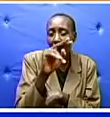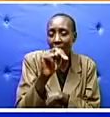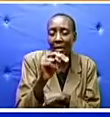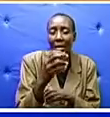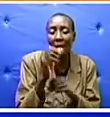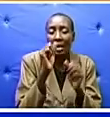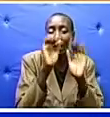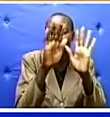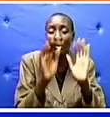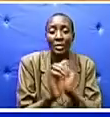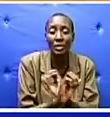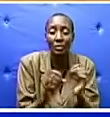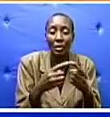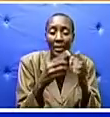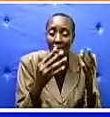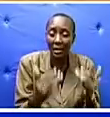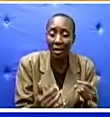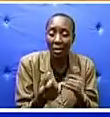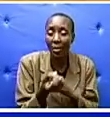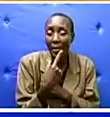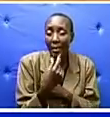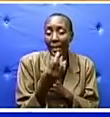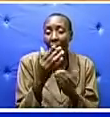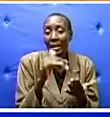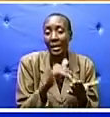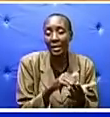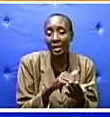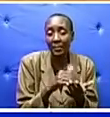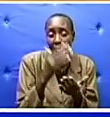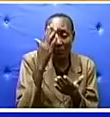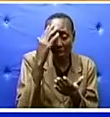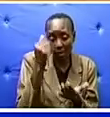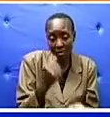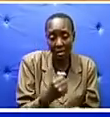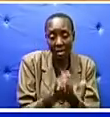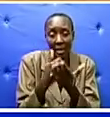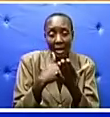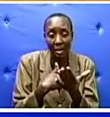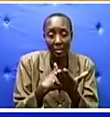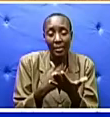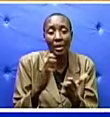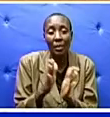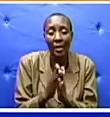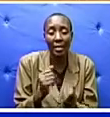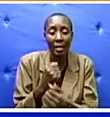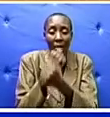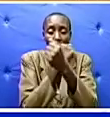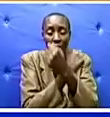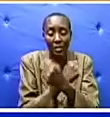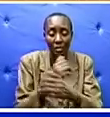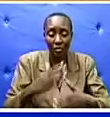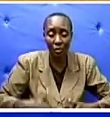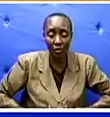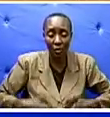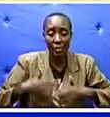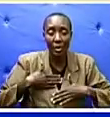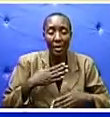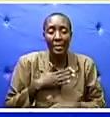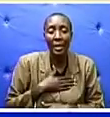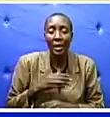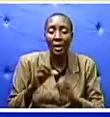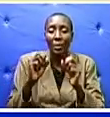septrin, but now I'm taking them because I know at least it will help me guard my immune system. Okay. Yeah. Okay. And David,